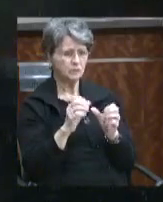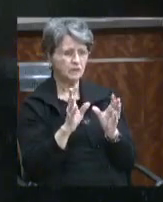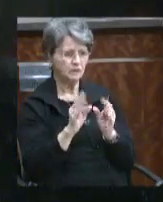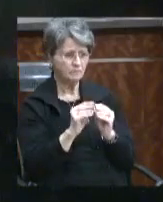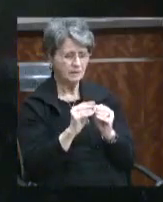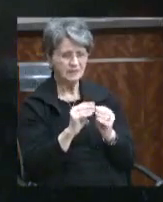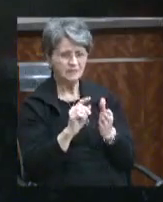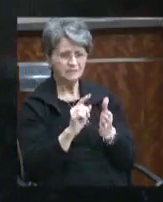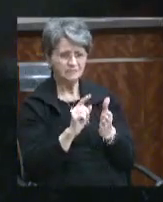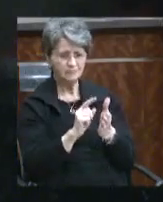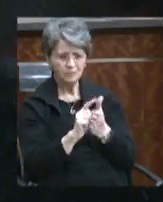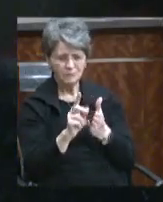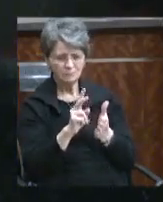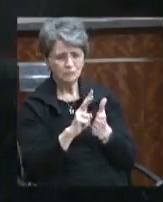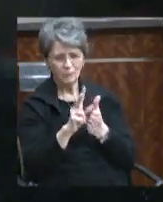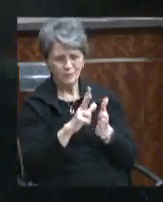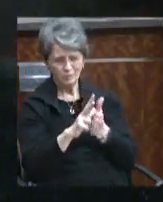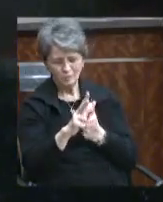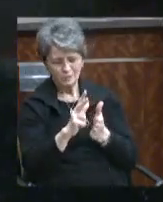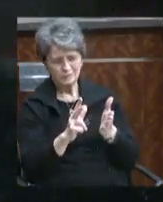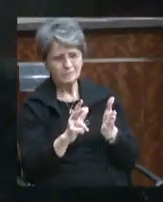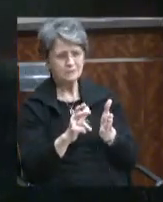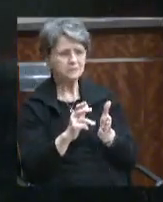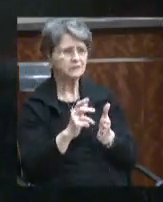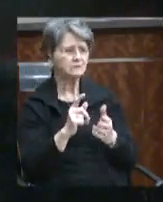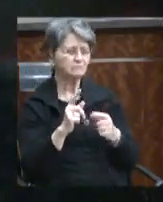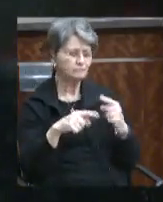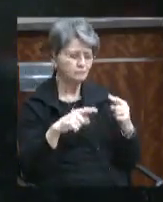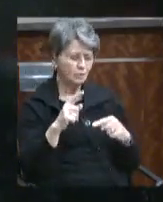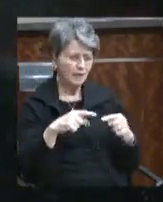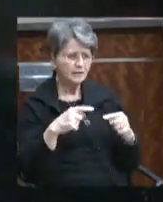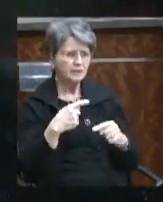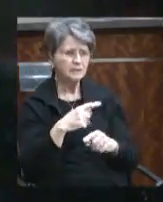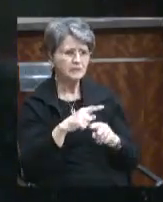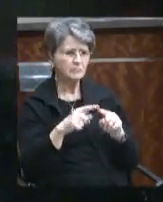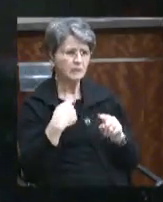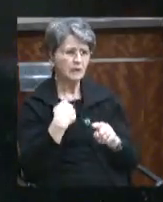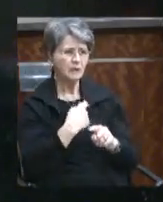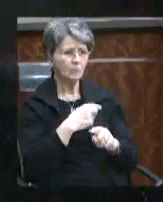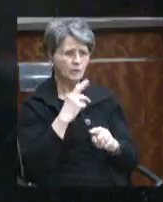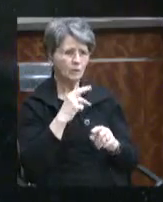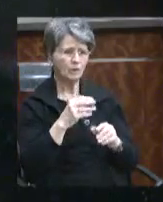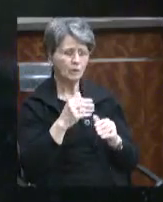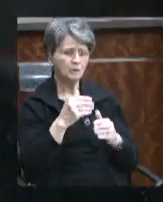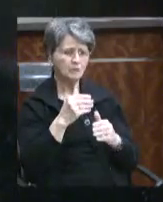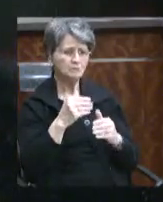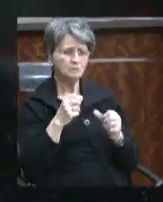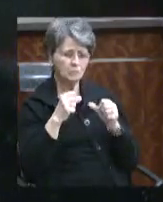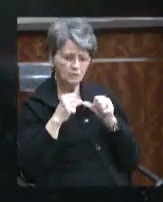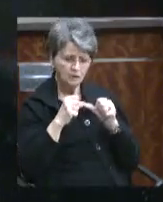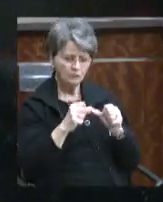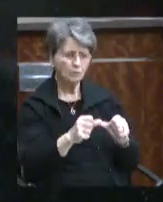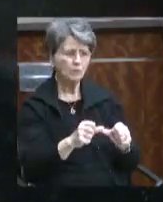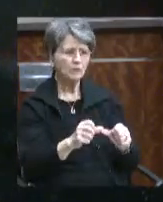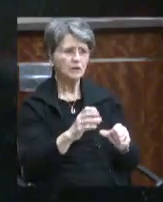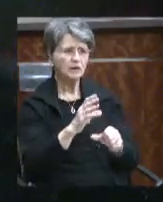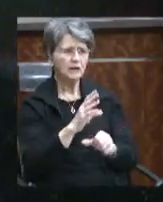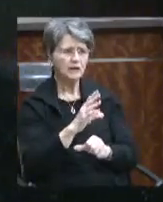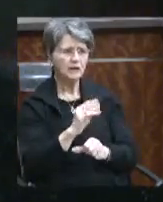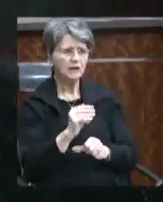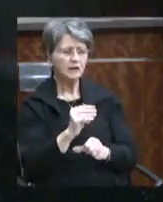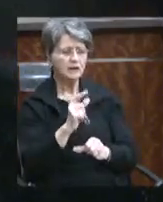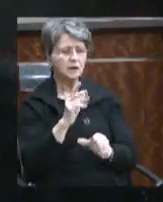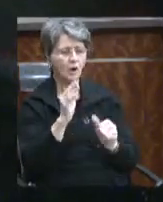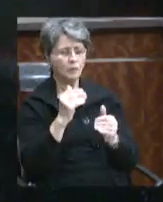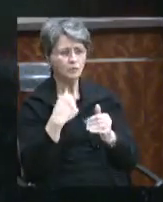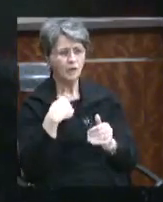couple of weeks. We are moving forward. We are looking to have draft reports